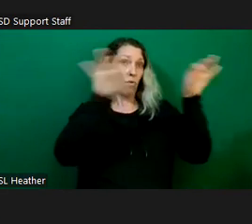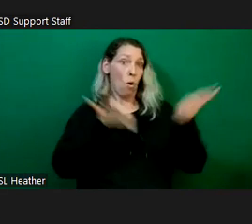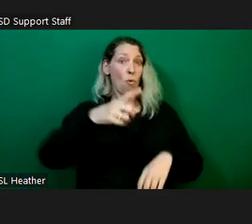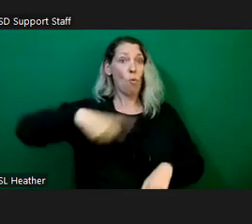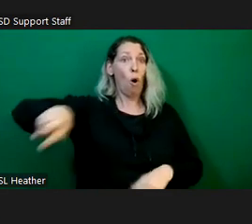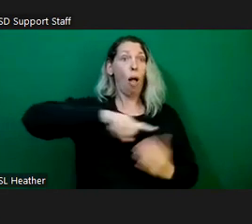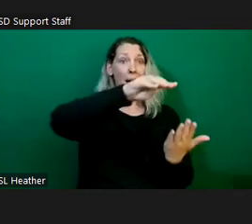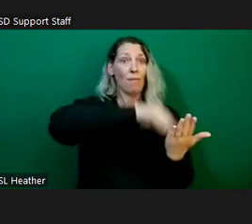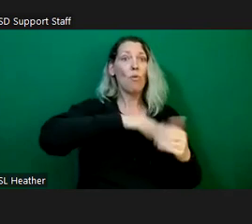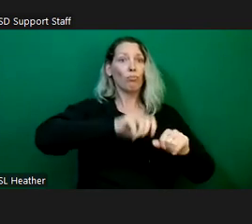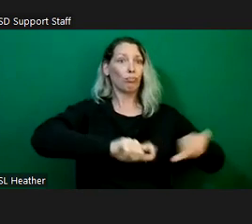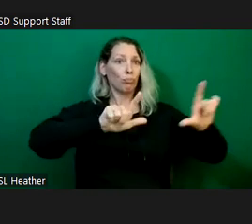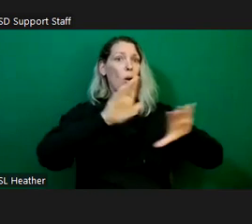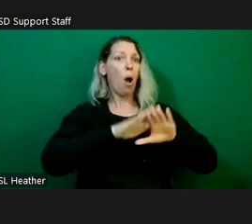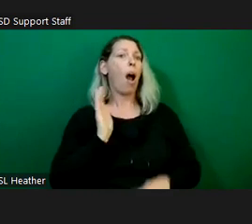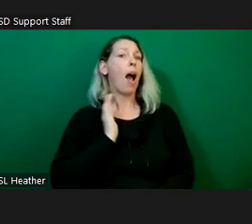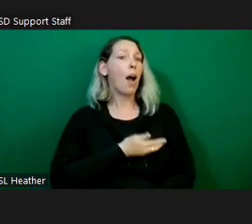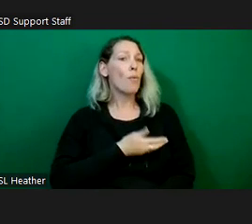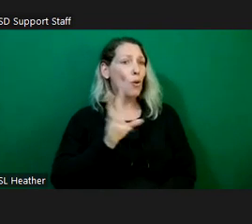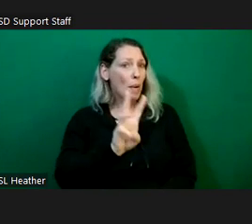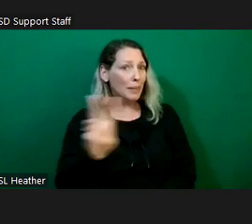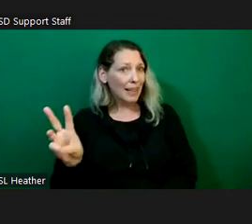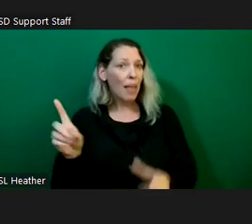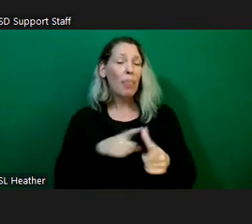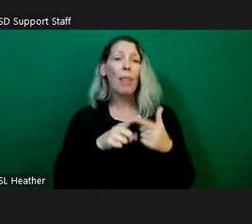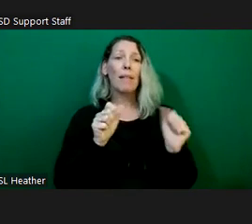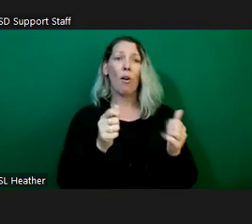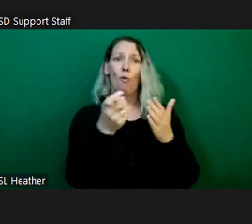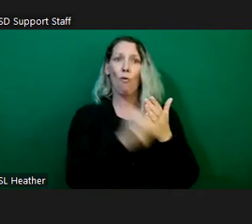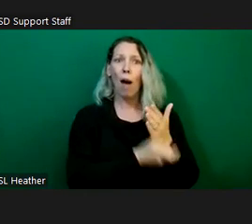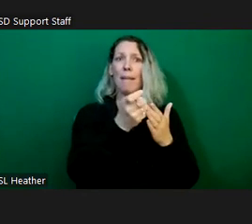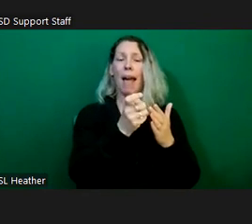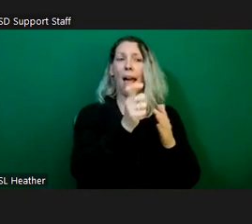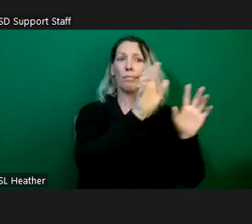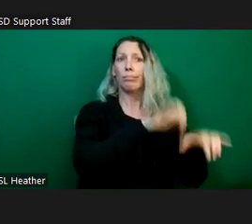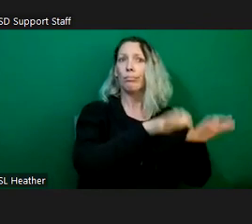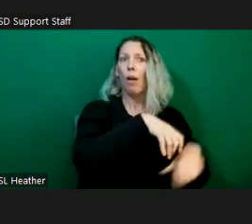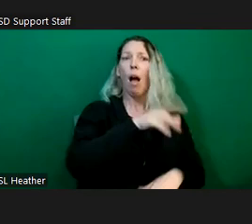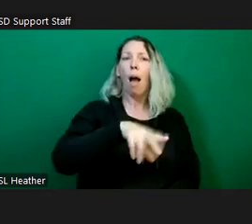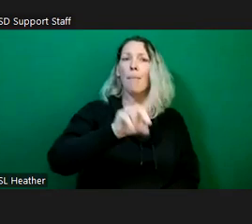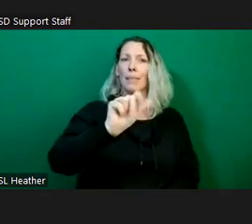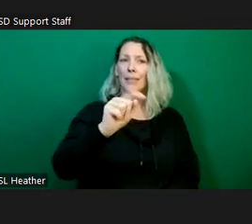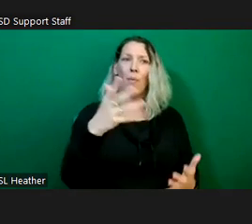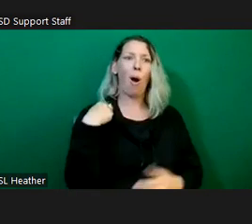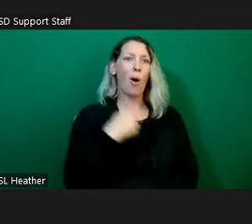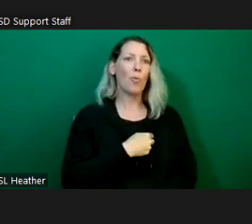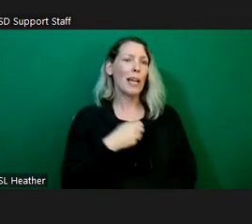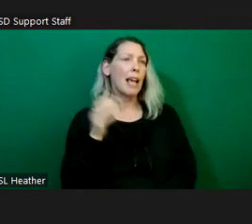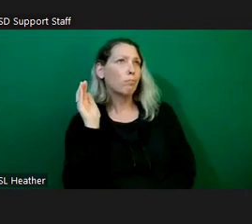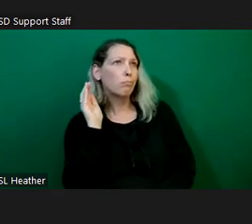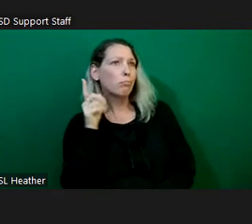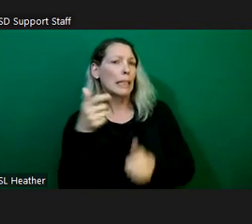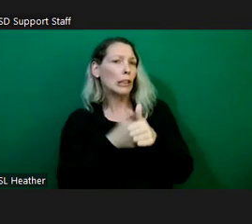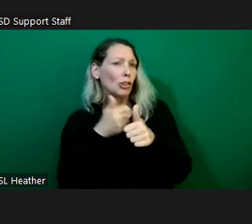up on our website so we can automatically update like what we're hearing at each